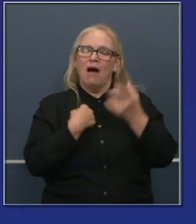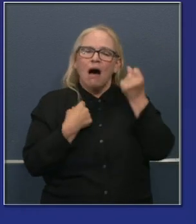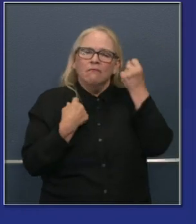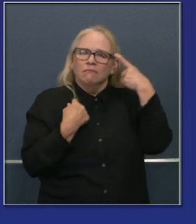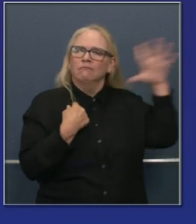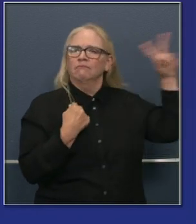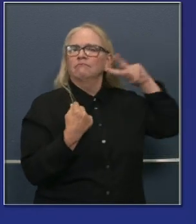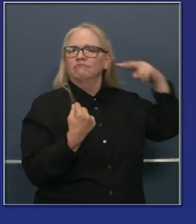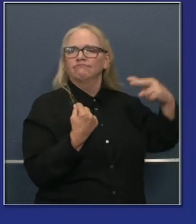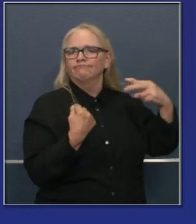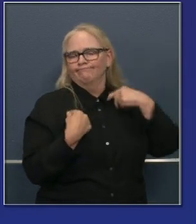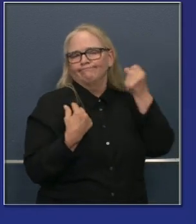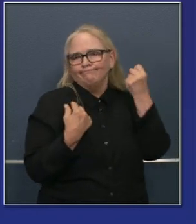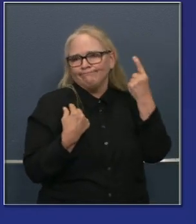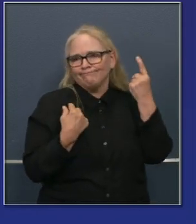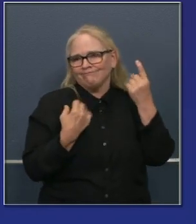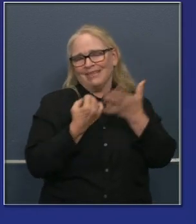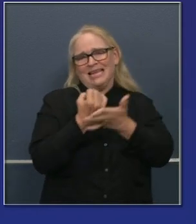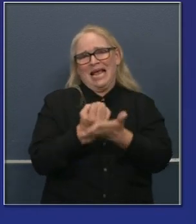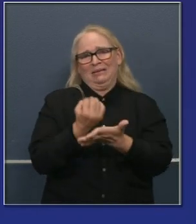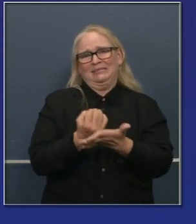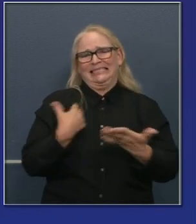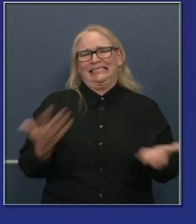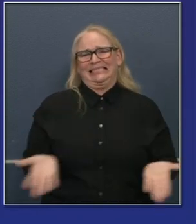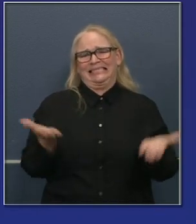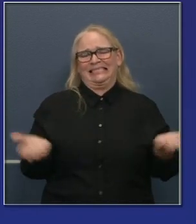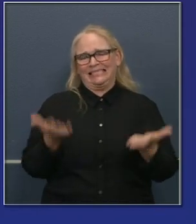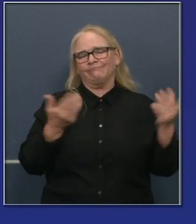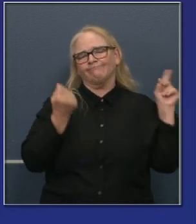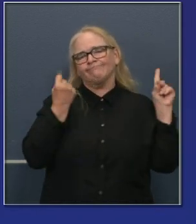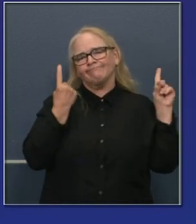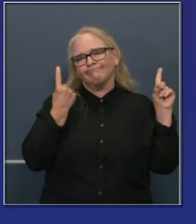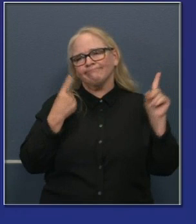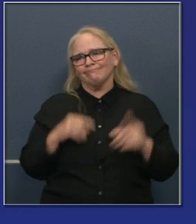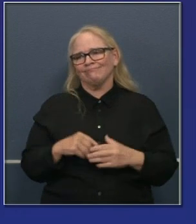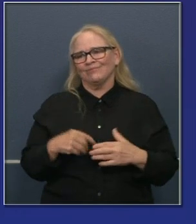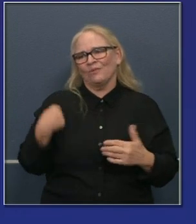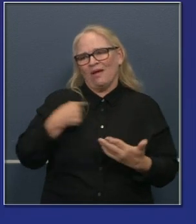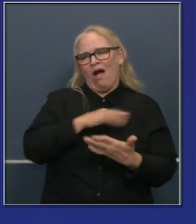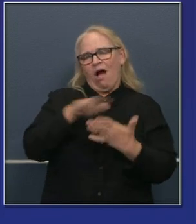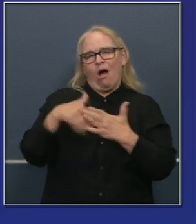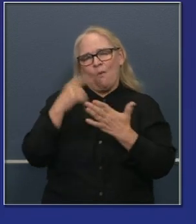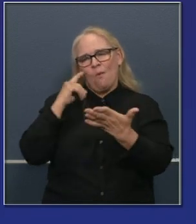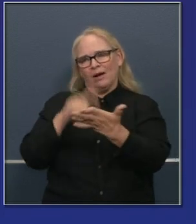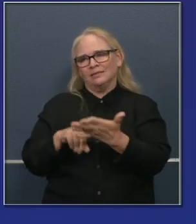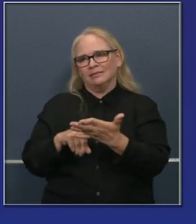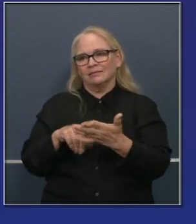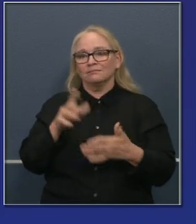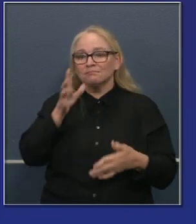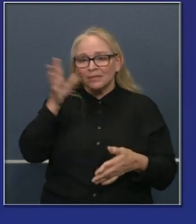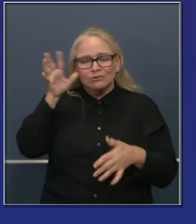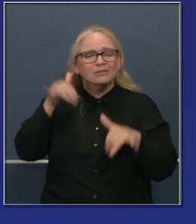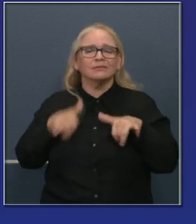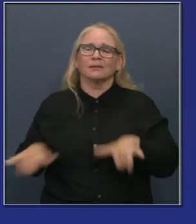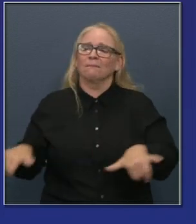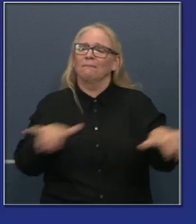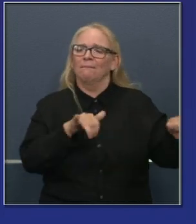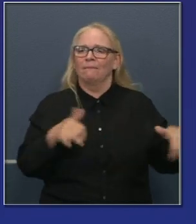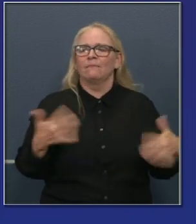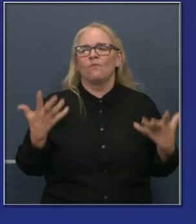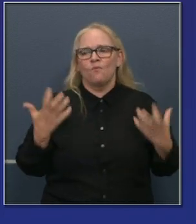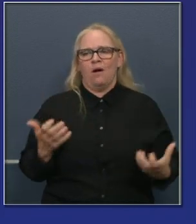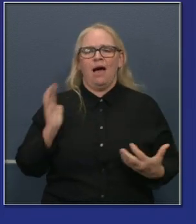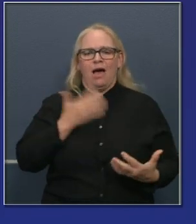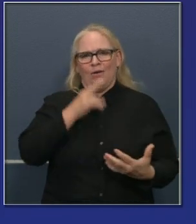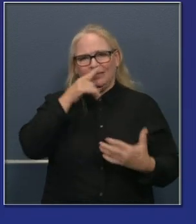larger economic question, because we all recognize as parents the need not only to get our kids back